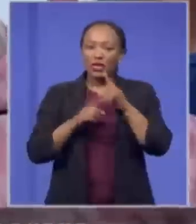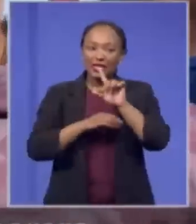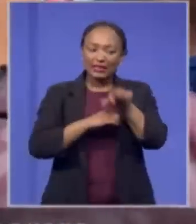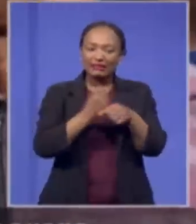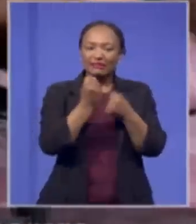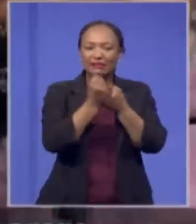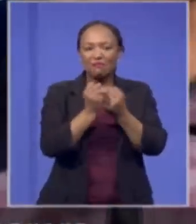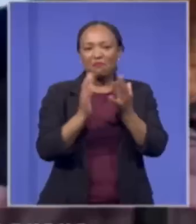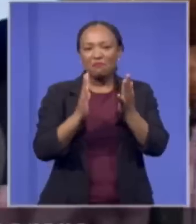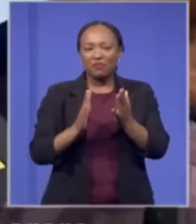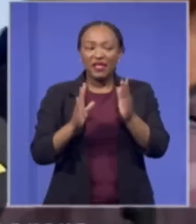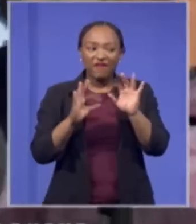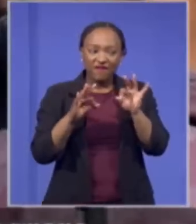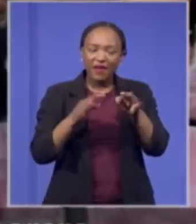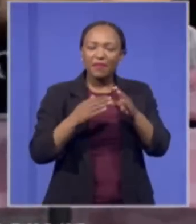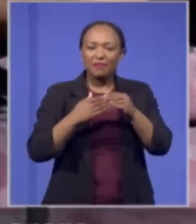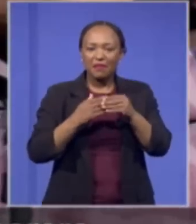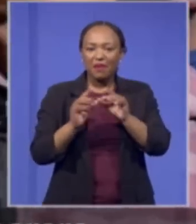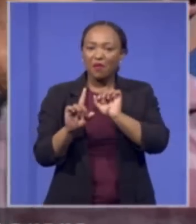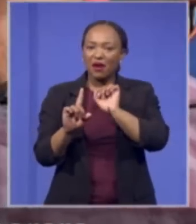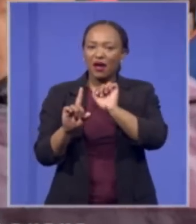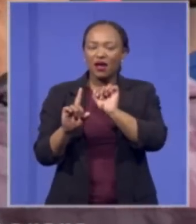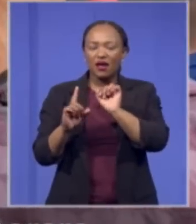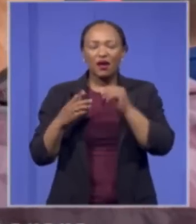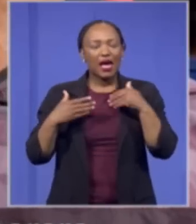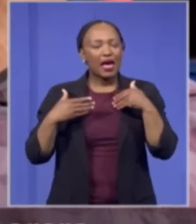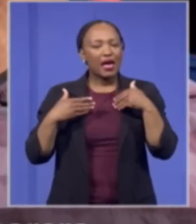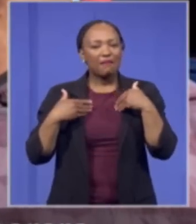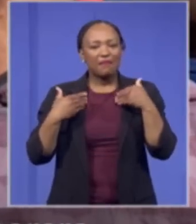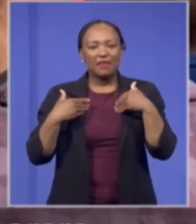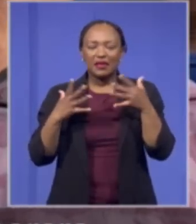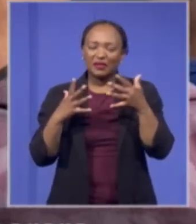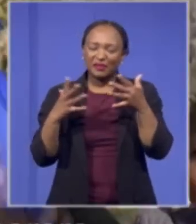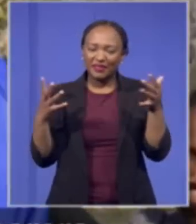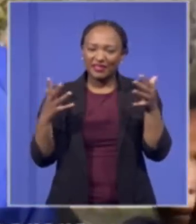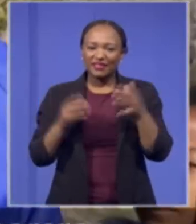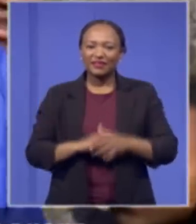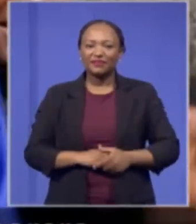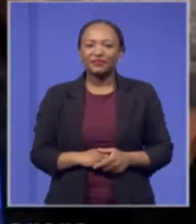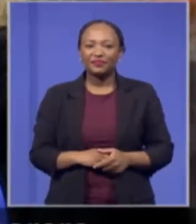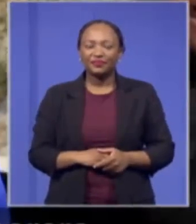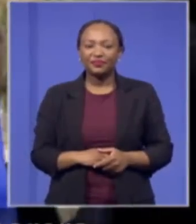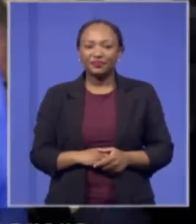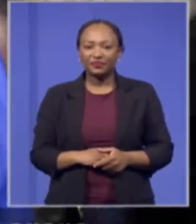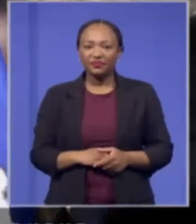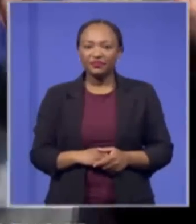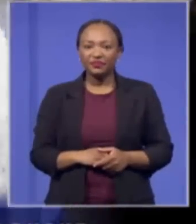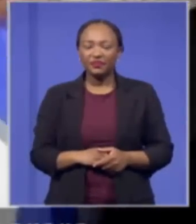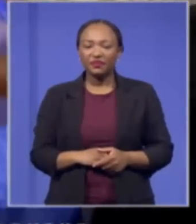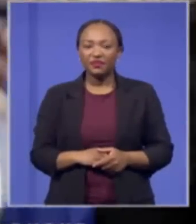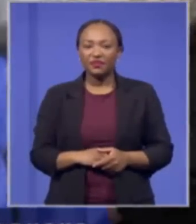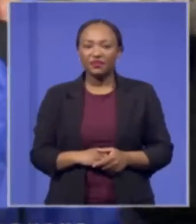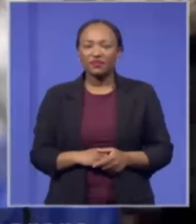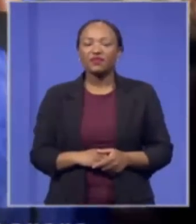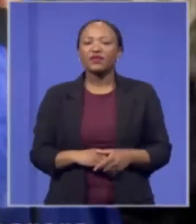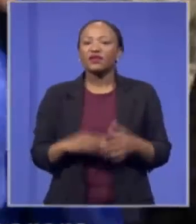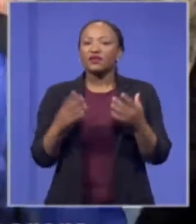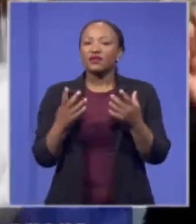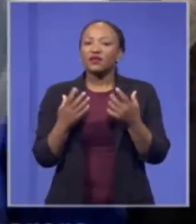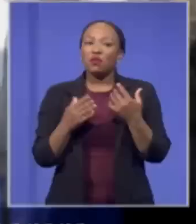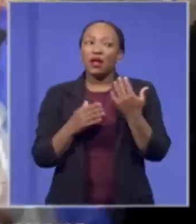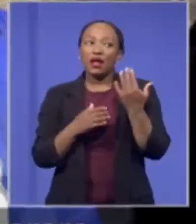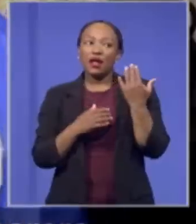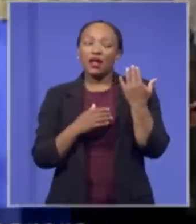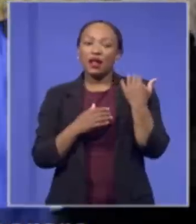le lolapa la gagwe re tumetse mo go maswe. Seo se bontsha gore thata jang re lebeletse gore ga a fenya mongwageng yo o